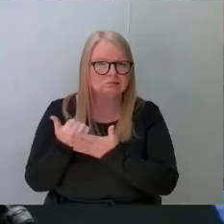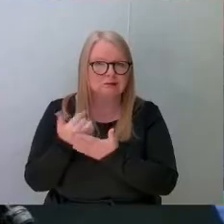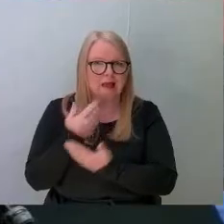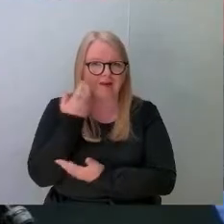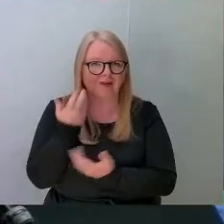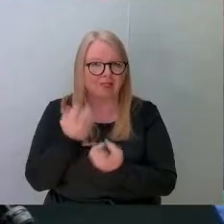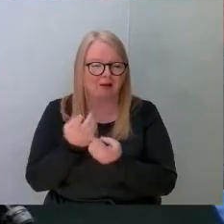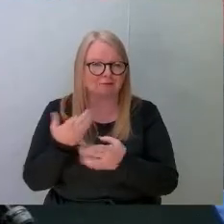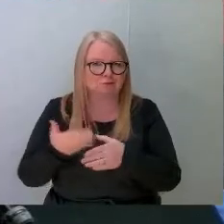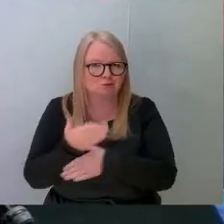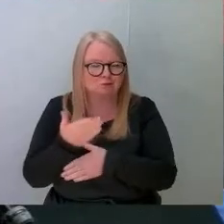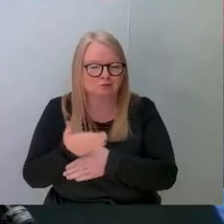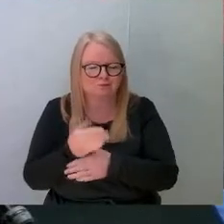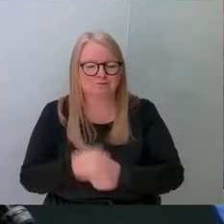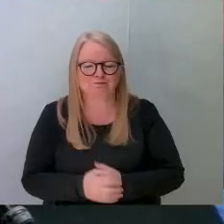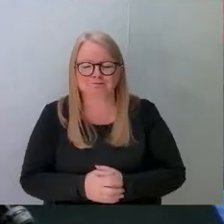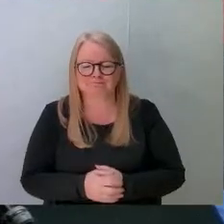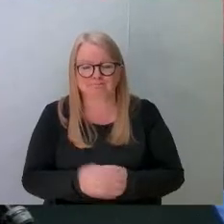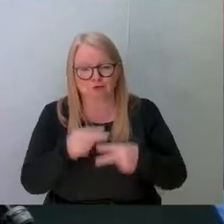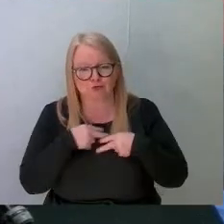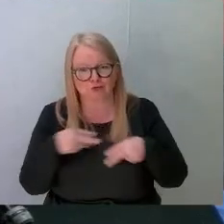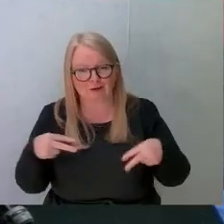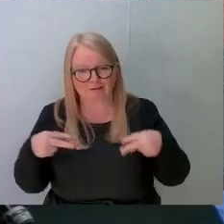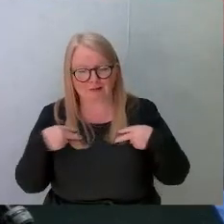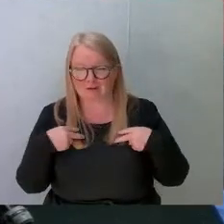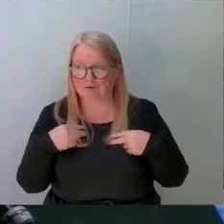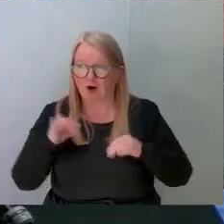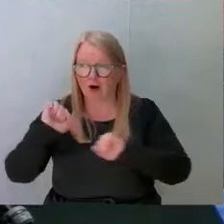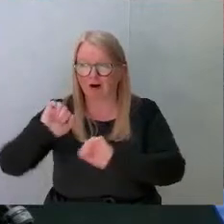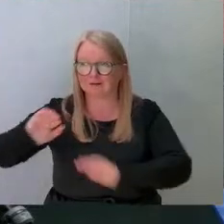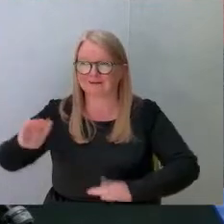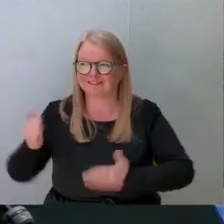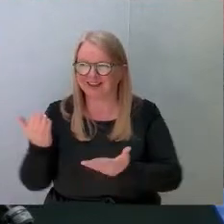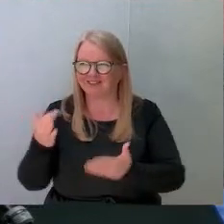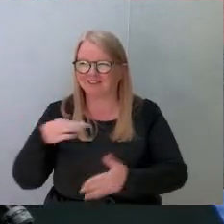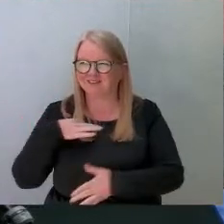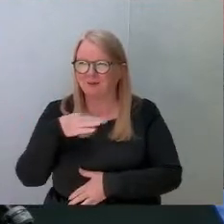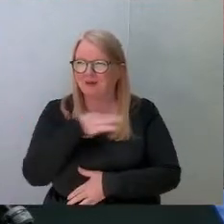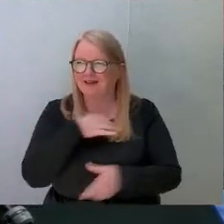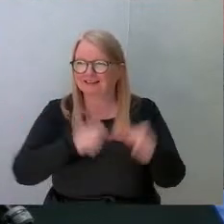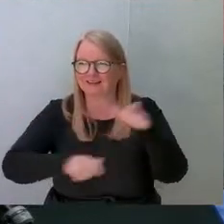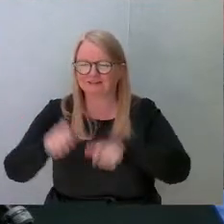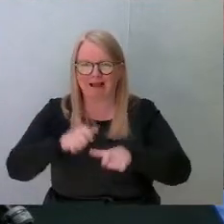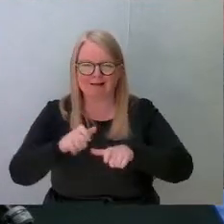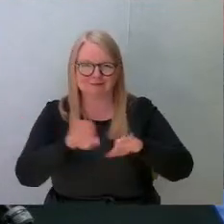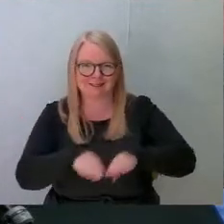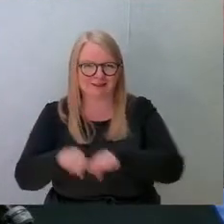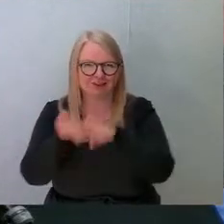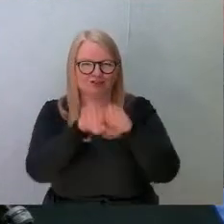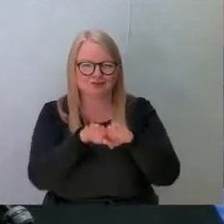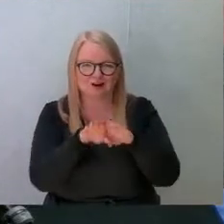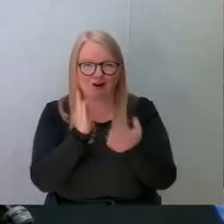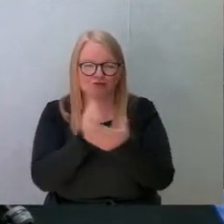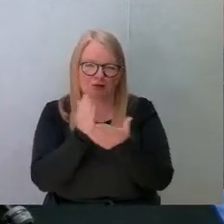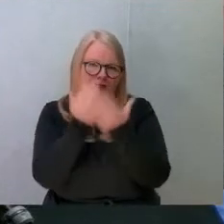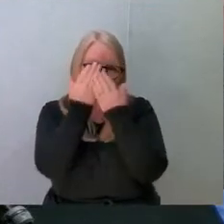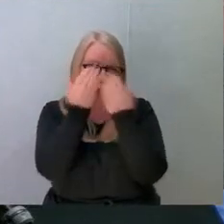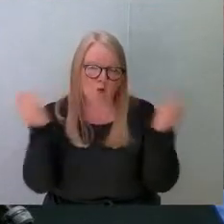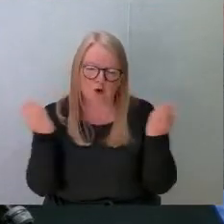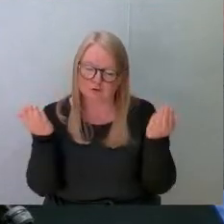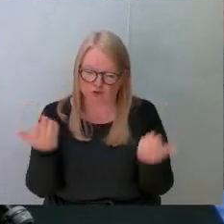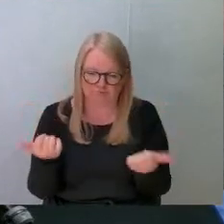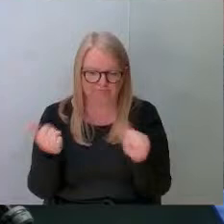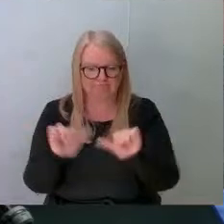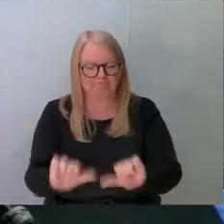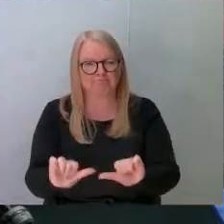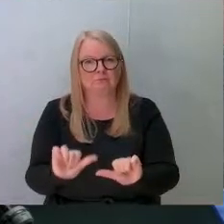touches. Chancellor, for her services to medical science and to the nation, I have the honour to invite you to confer